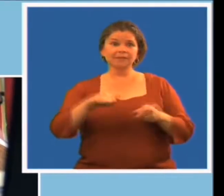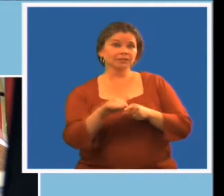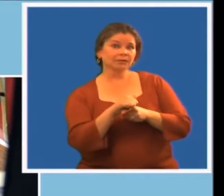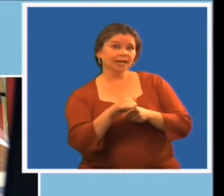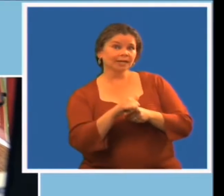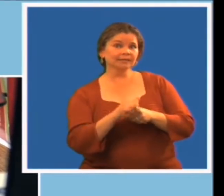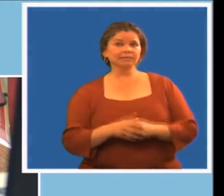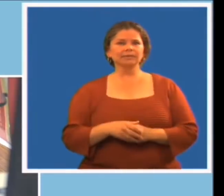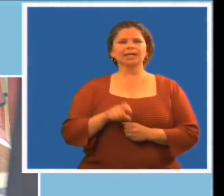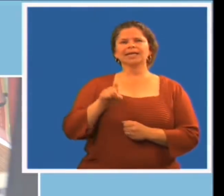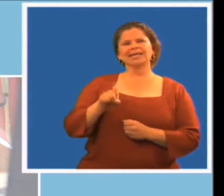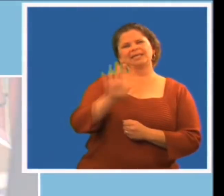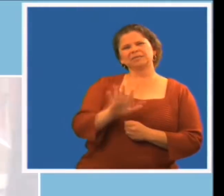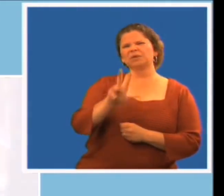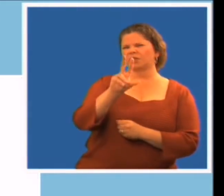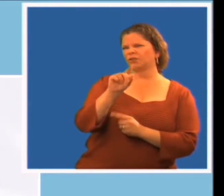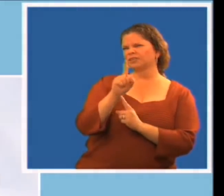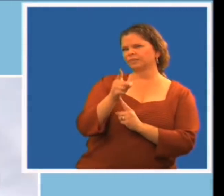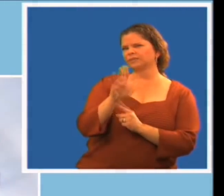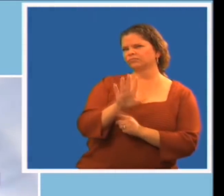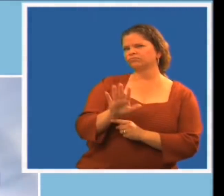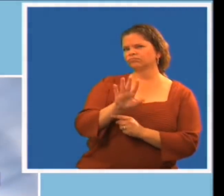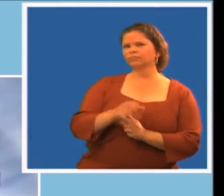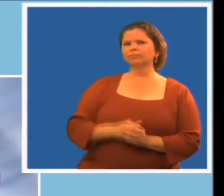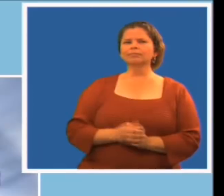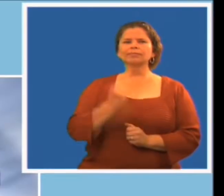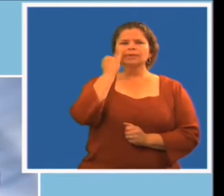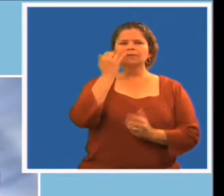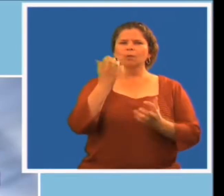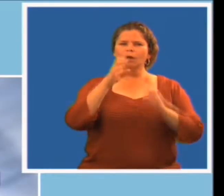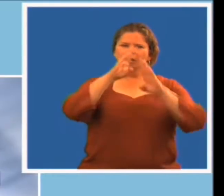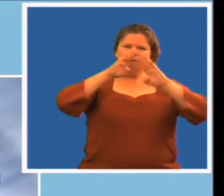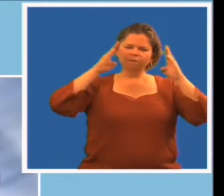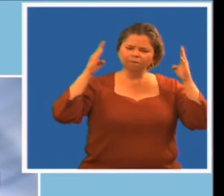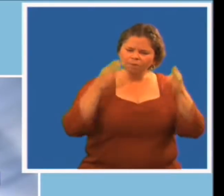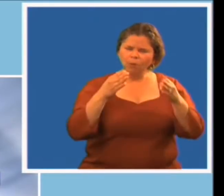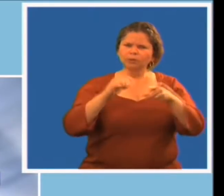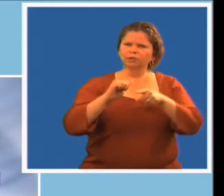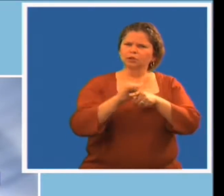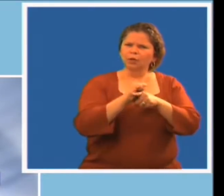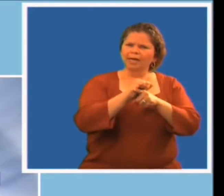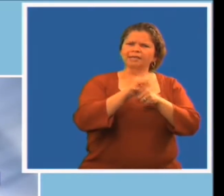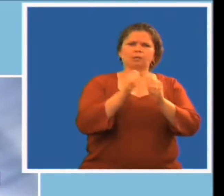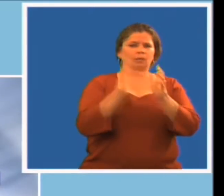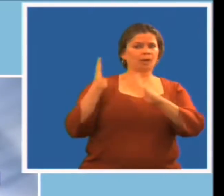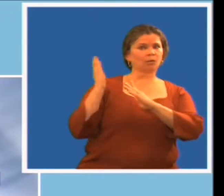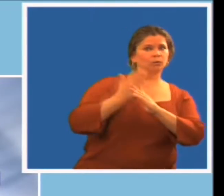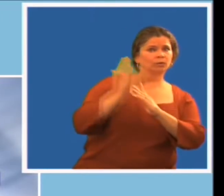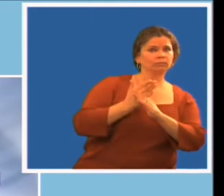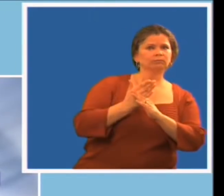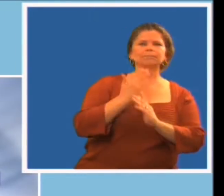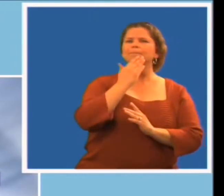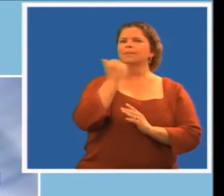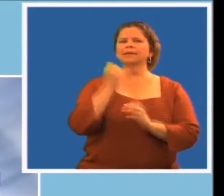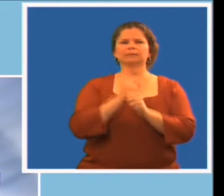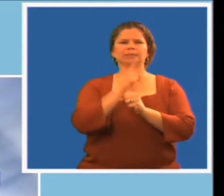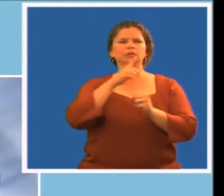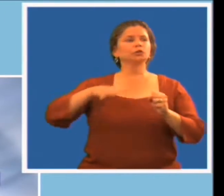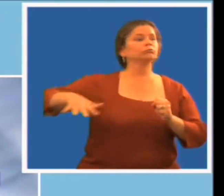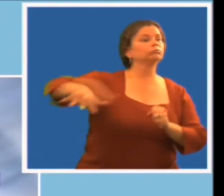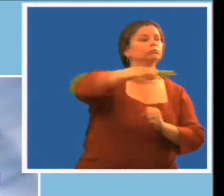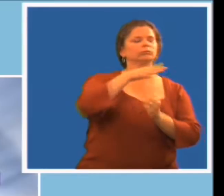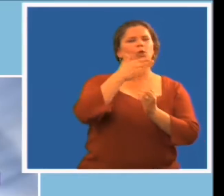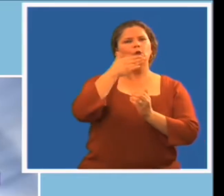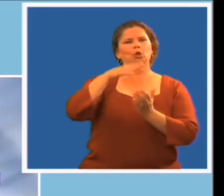training without interruption. Try to avoid telephone calls and close your email. If the session must